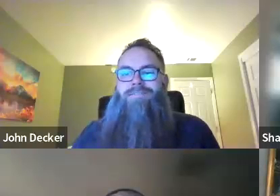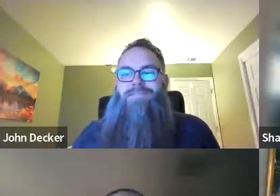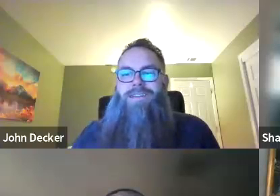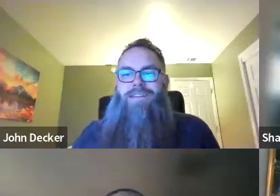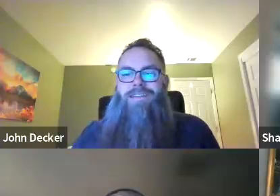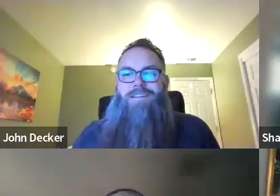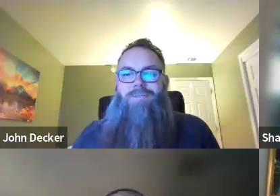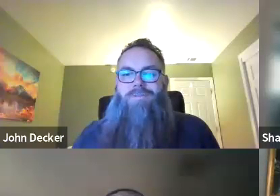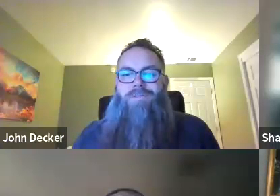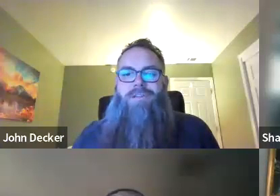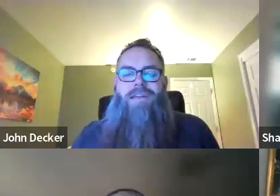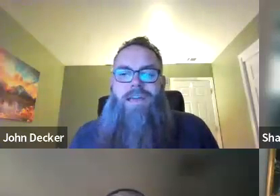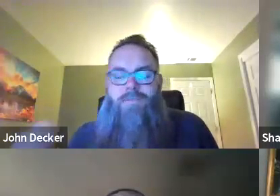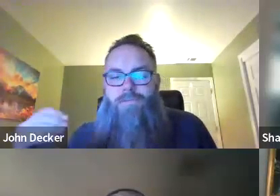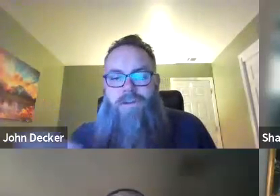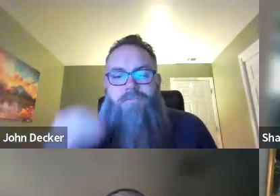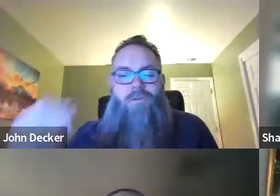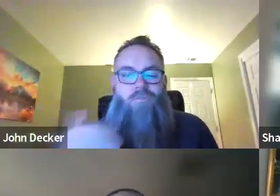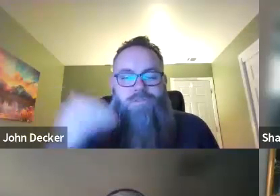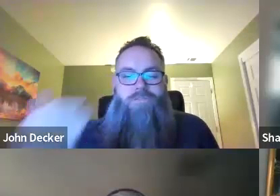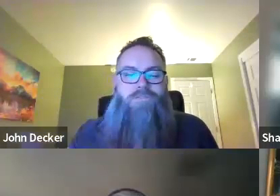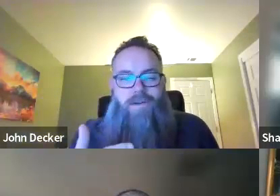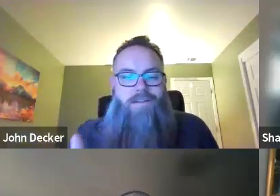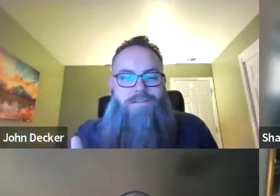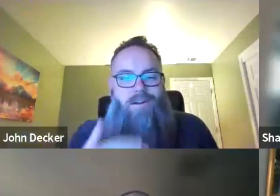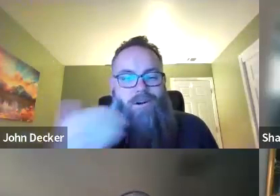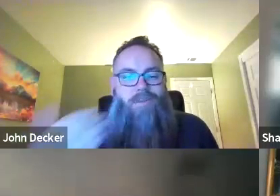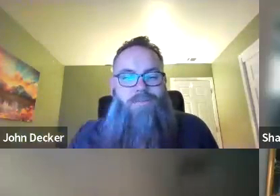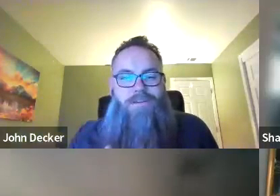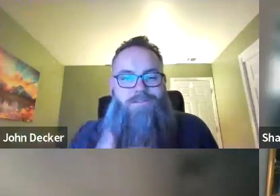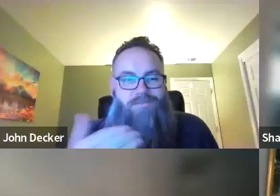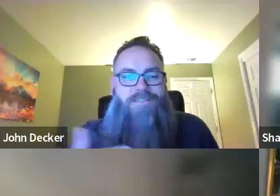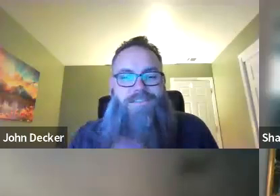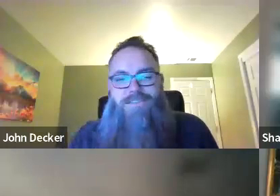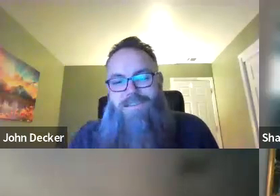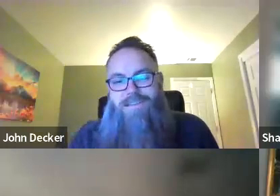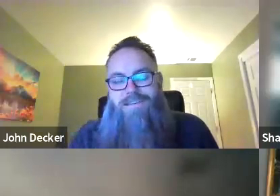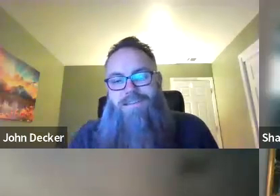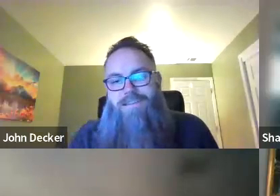sorry, 1 second, mute. If we have more and more service providers that are offering